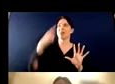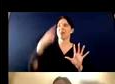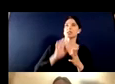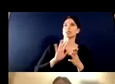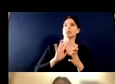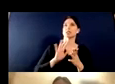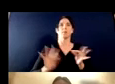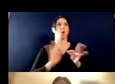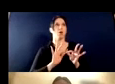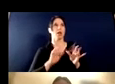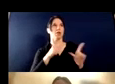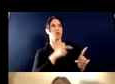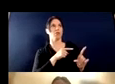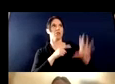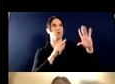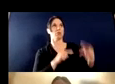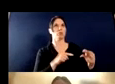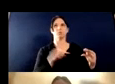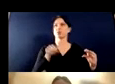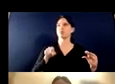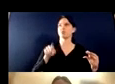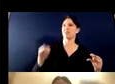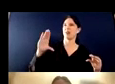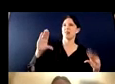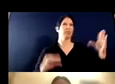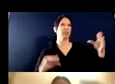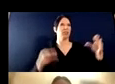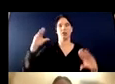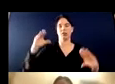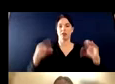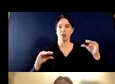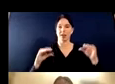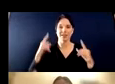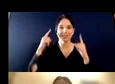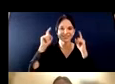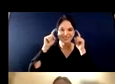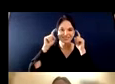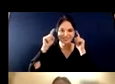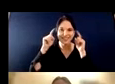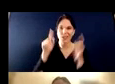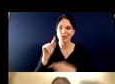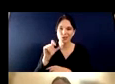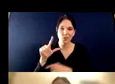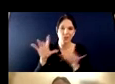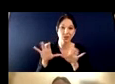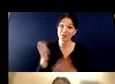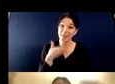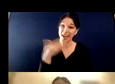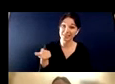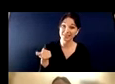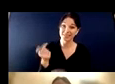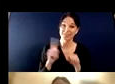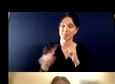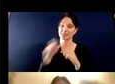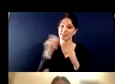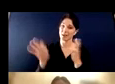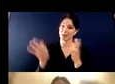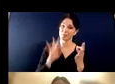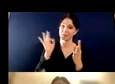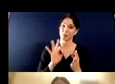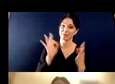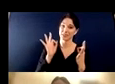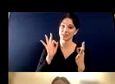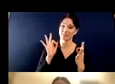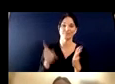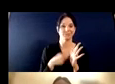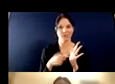what you want to reduce. And, you know, it's doing its best, but it's not perfect. And sometimes amplification will not get it